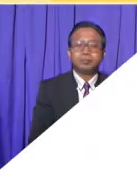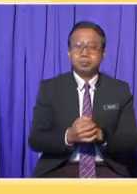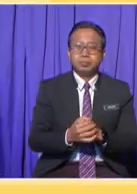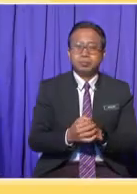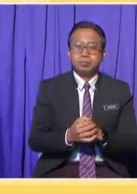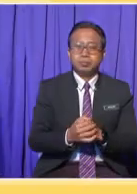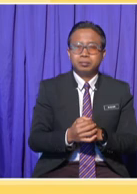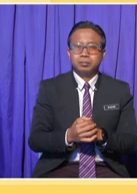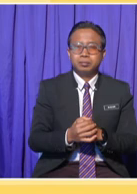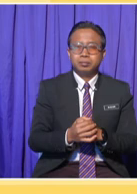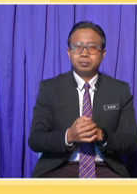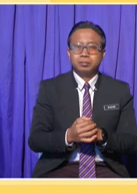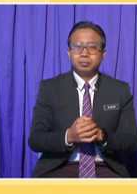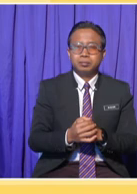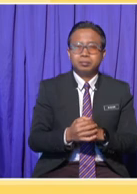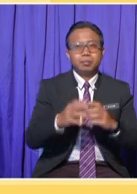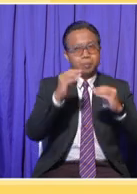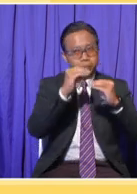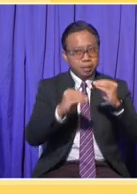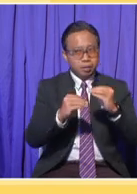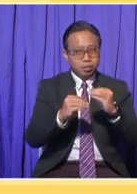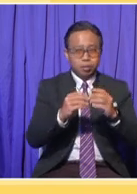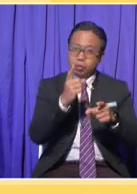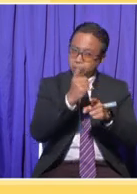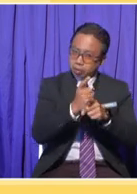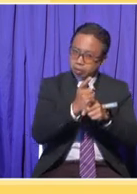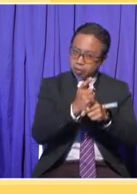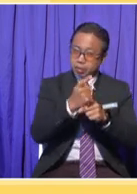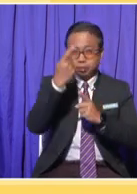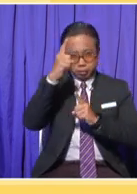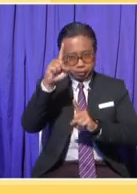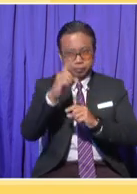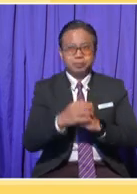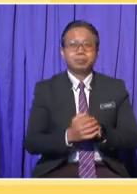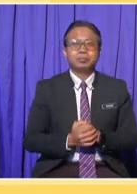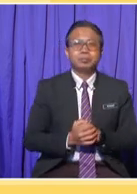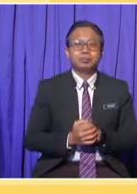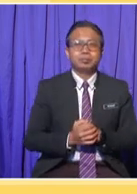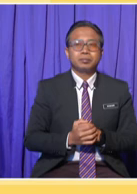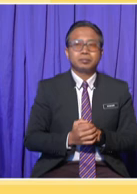Can you match the correct answer?